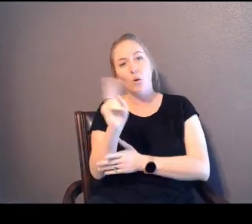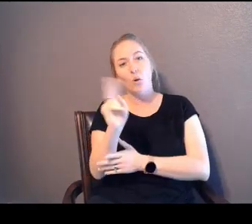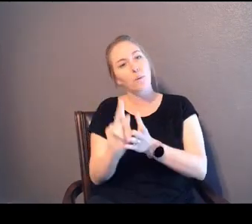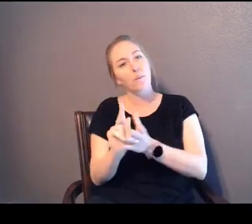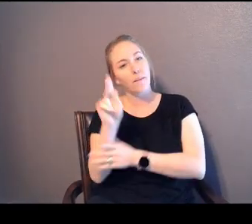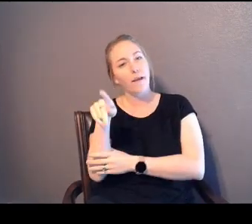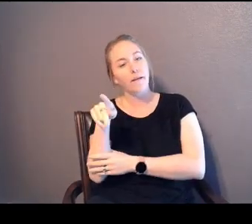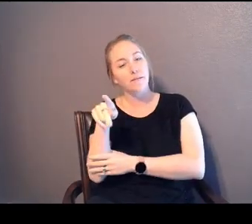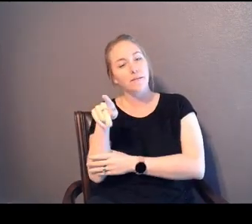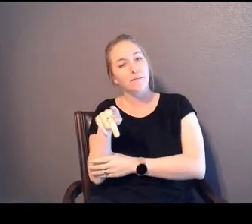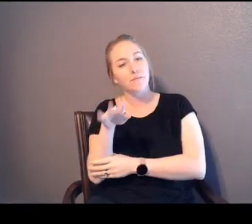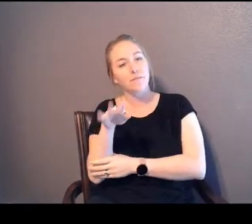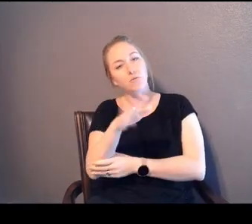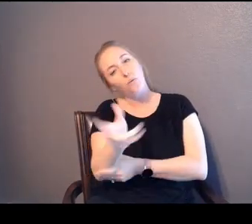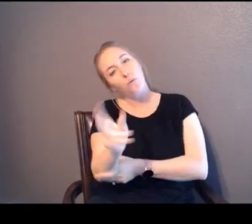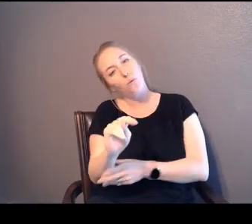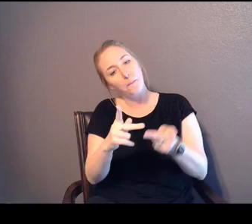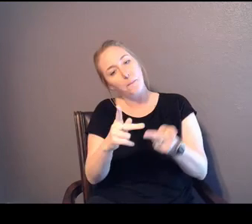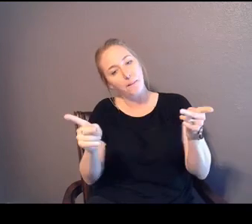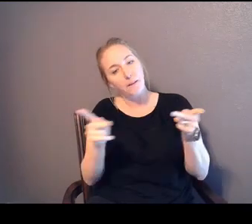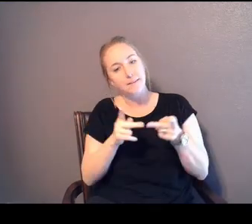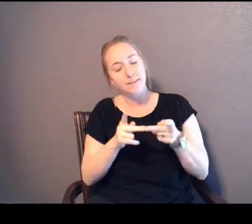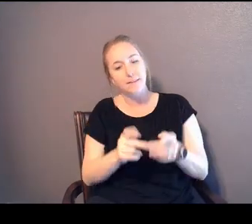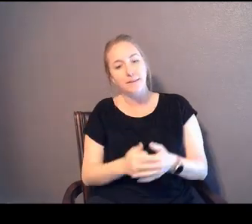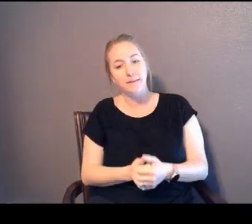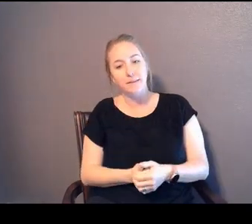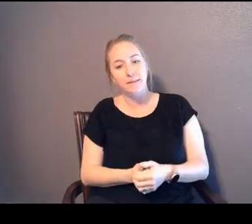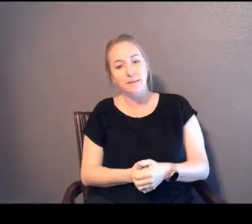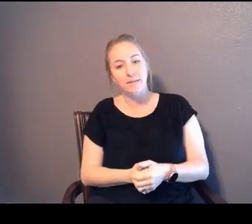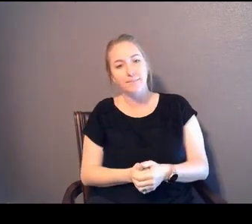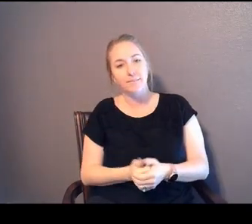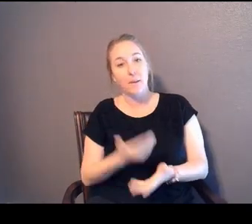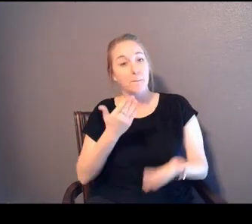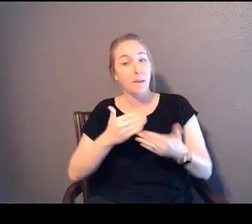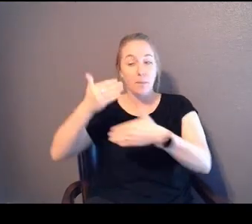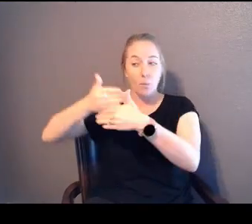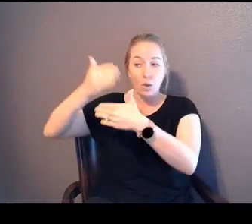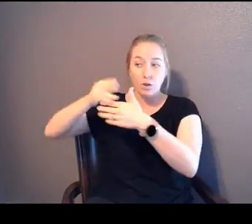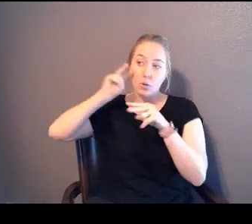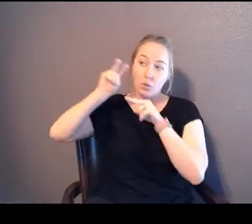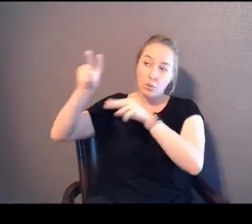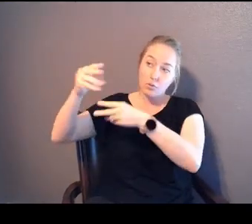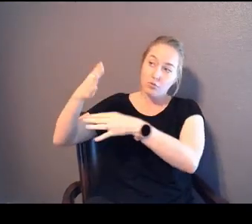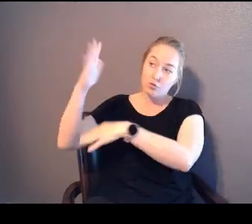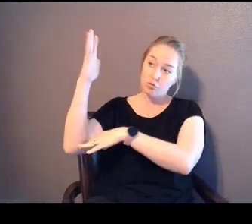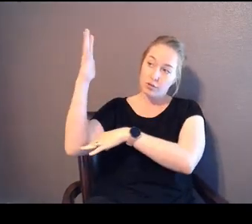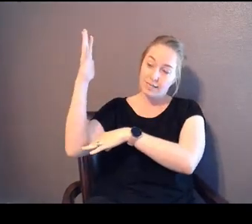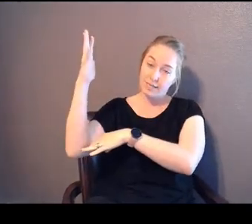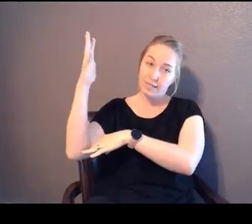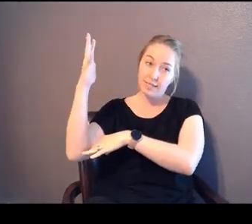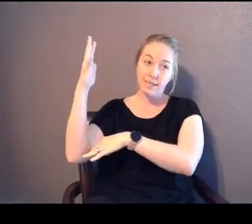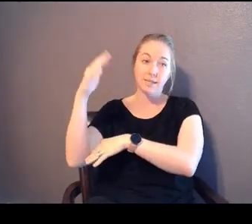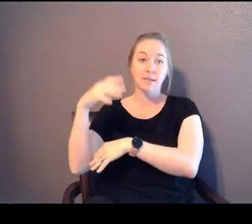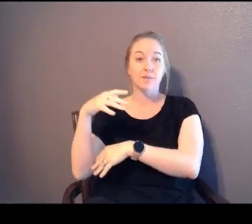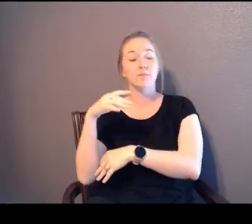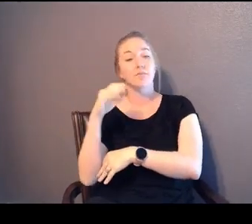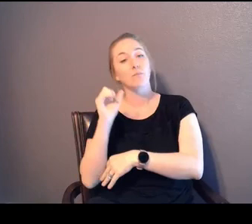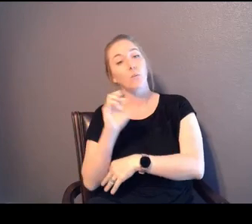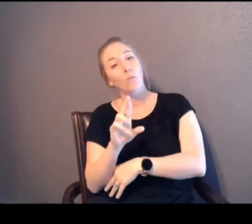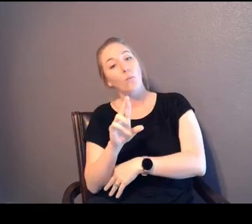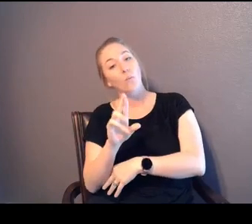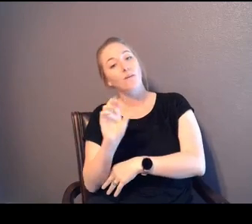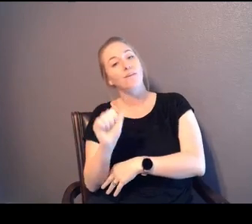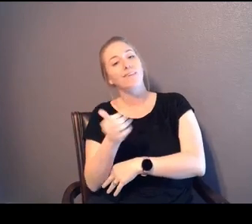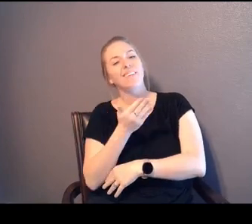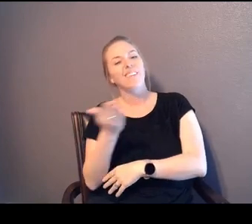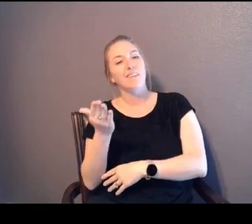place. Or you could look out the window and see a tree, or anything that's going to help